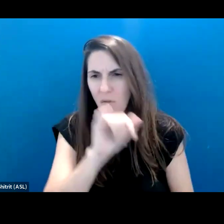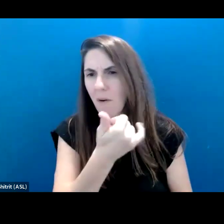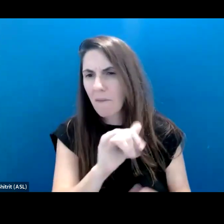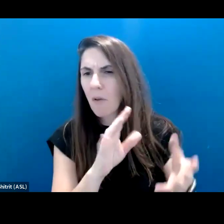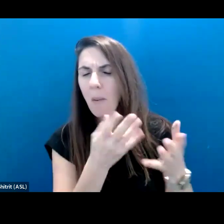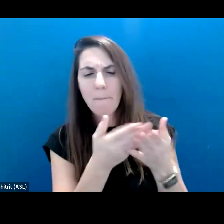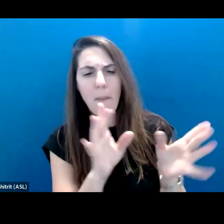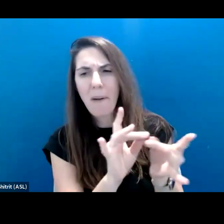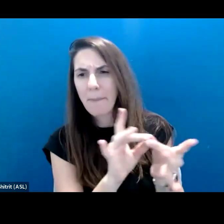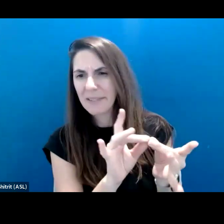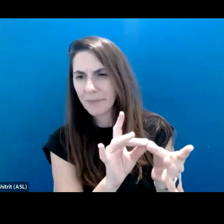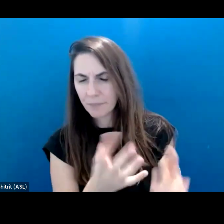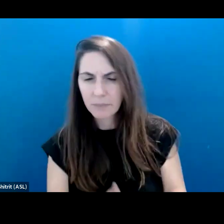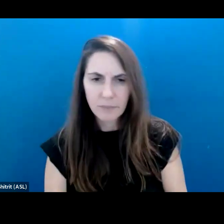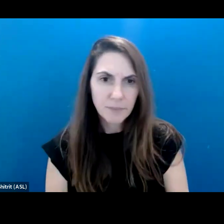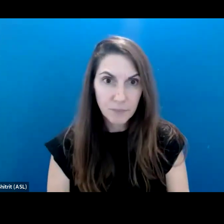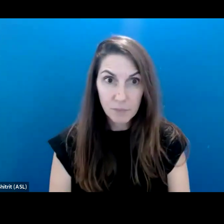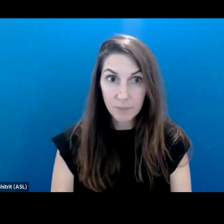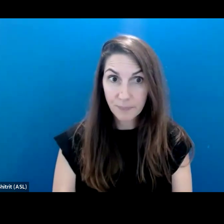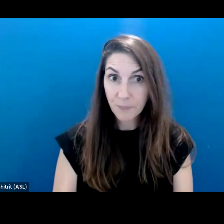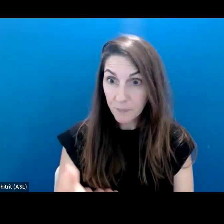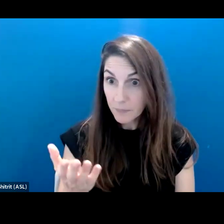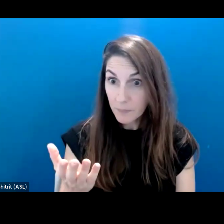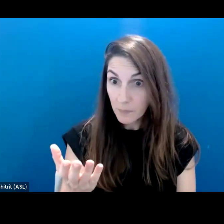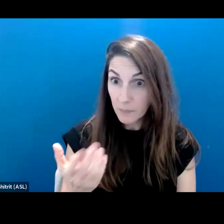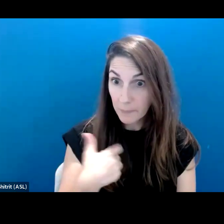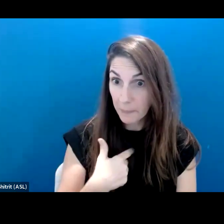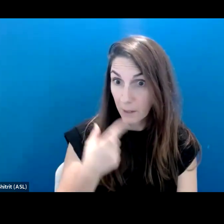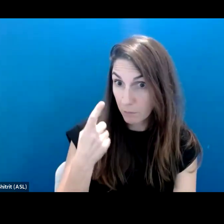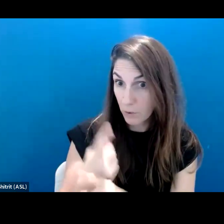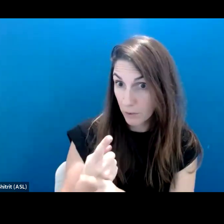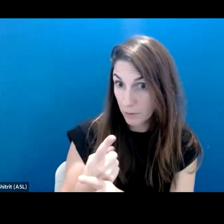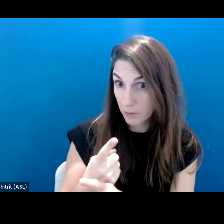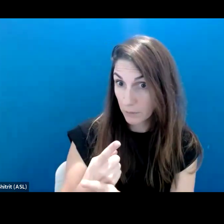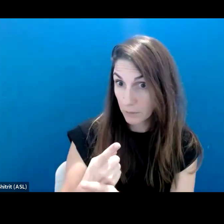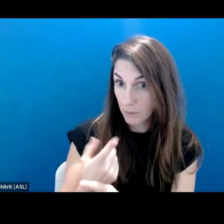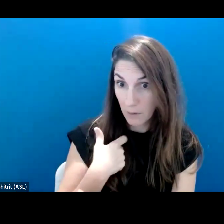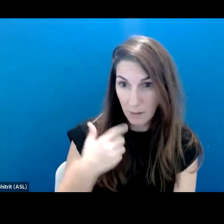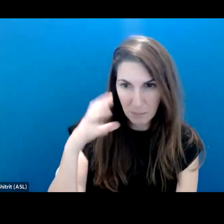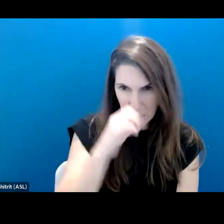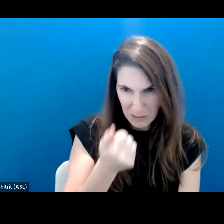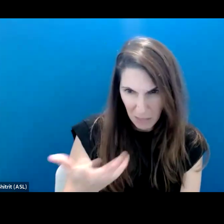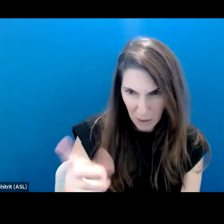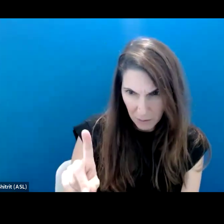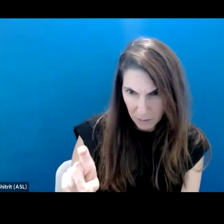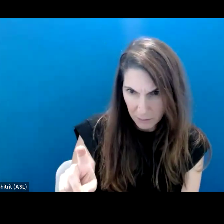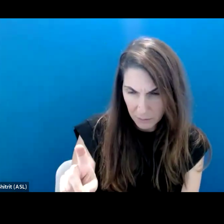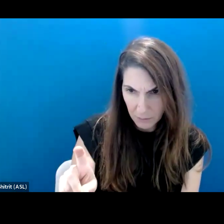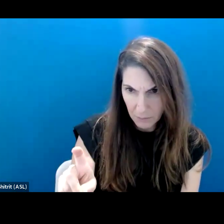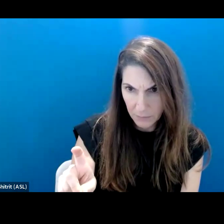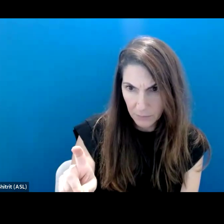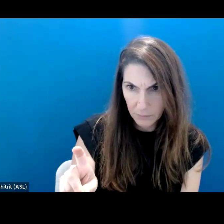to verbal comments. Am I Is that right? Am I missing something? That's